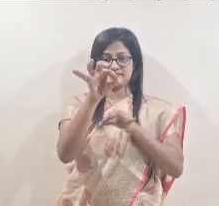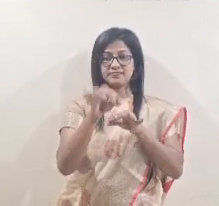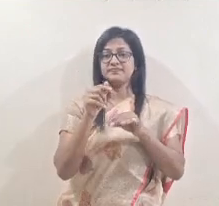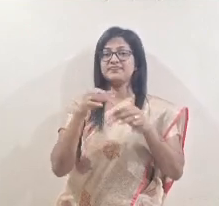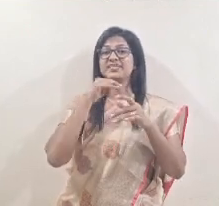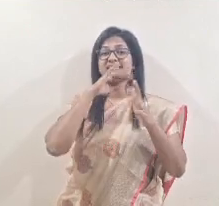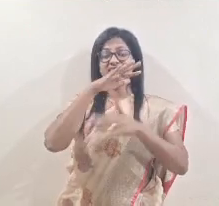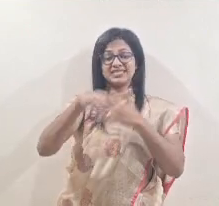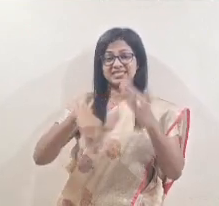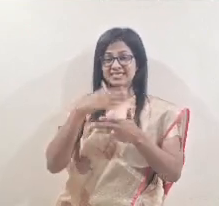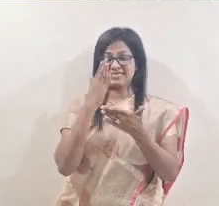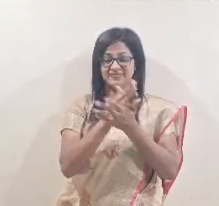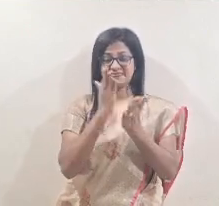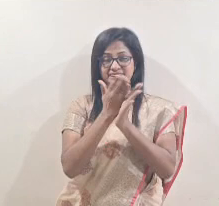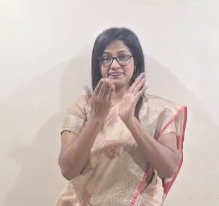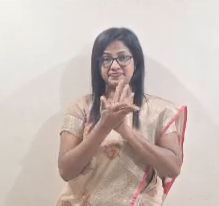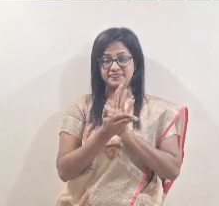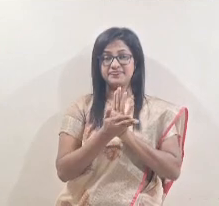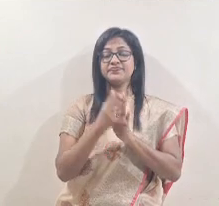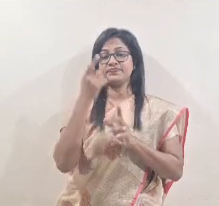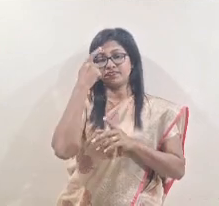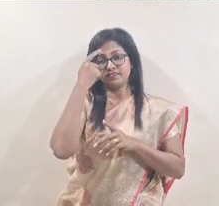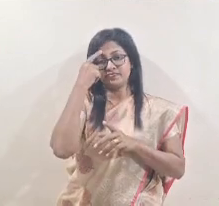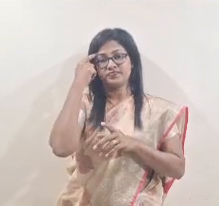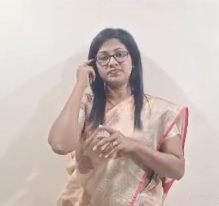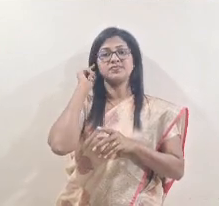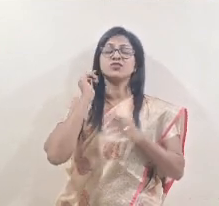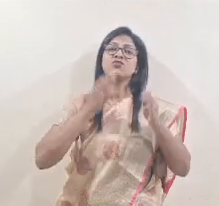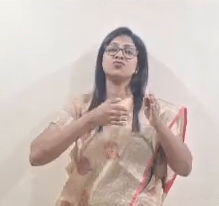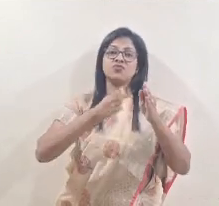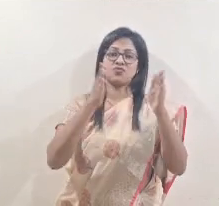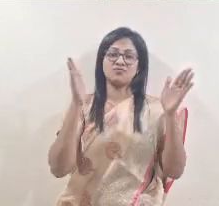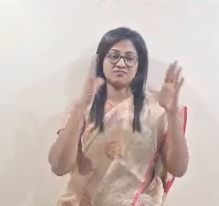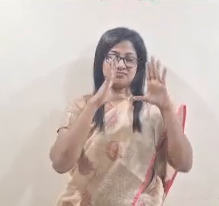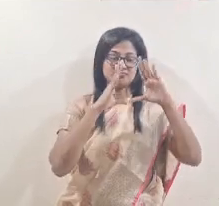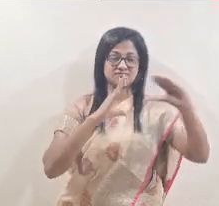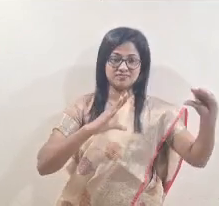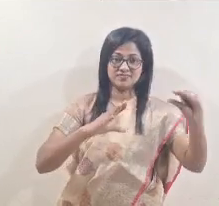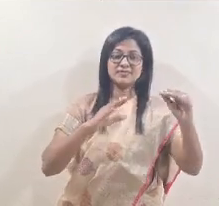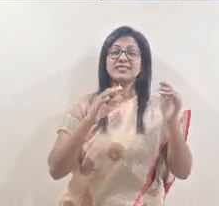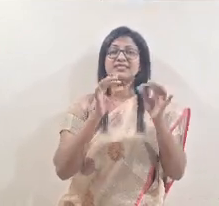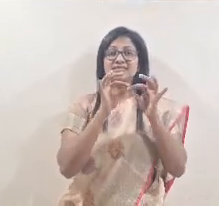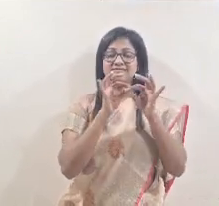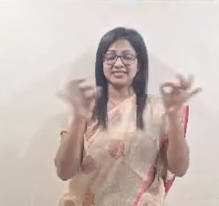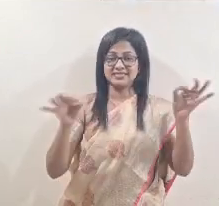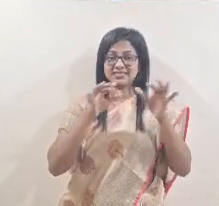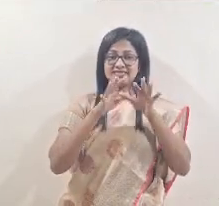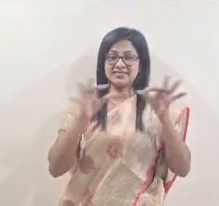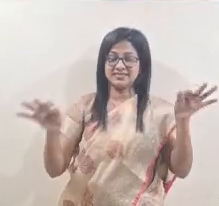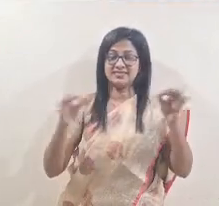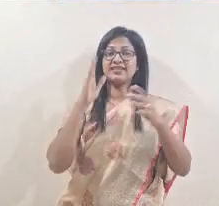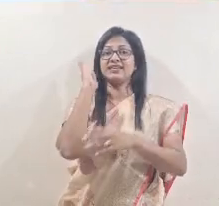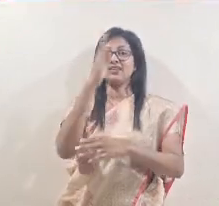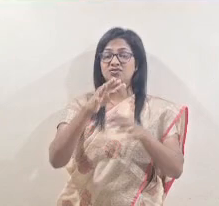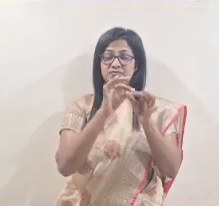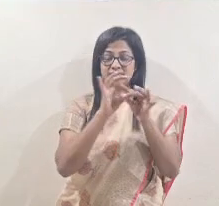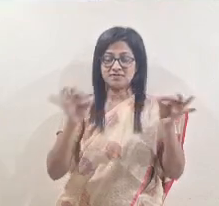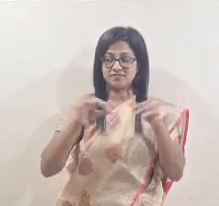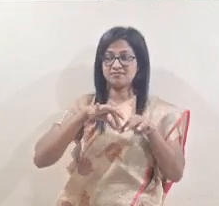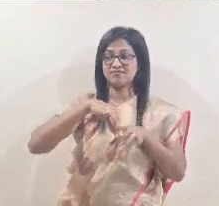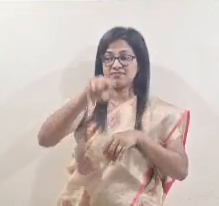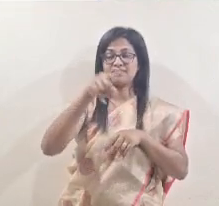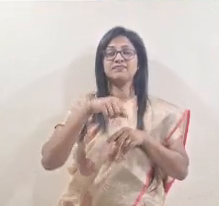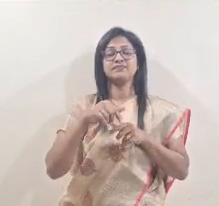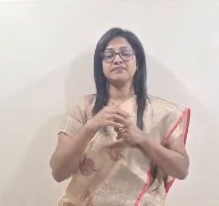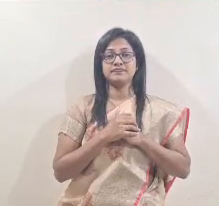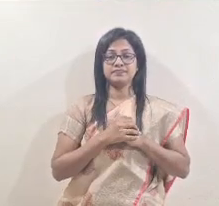emissions are being distributed considering the road density as the proxy. So road density is defined as the number of kilometers